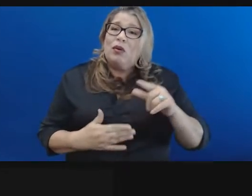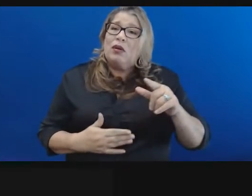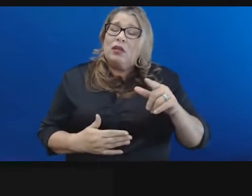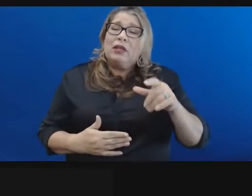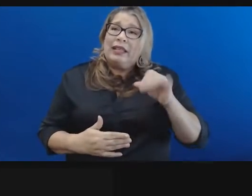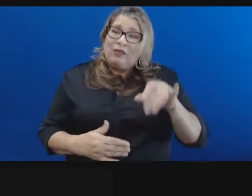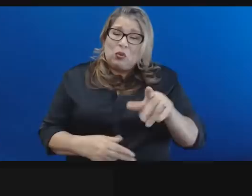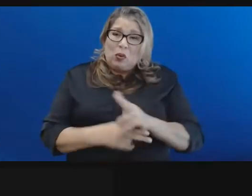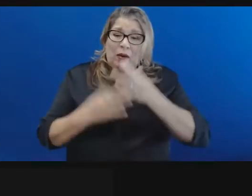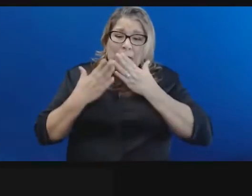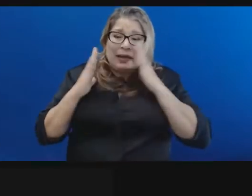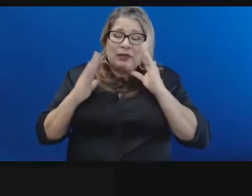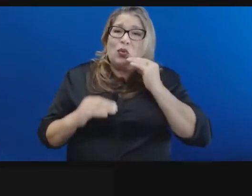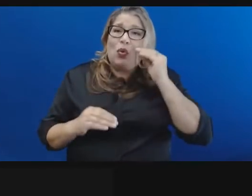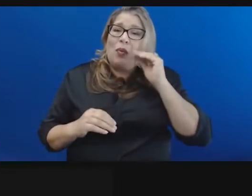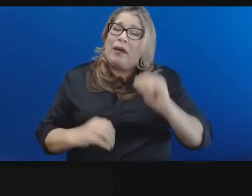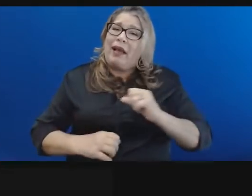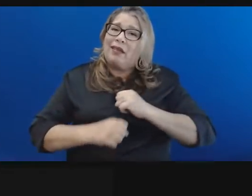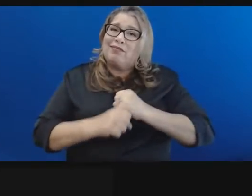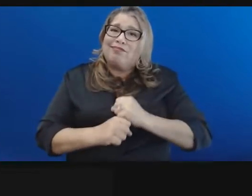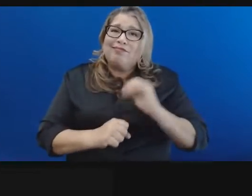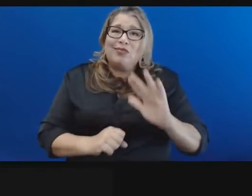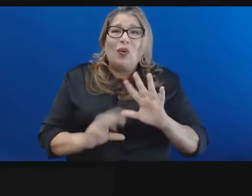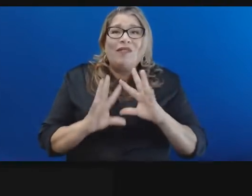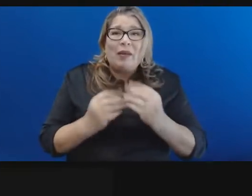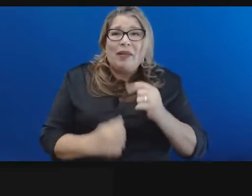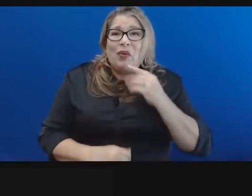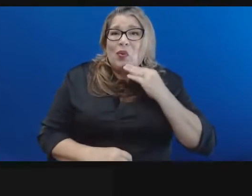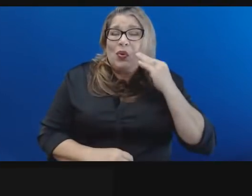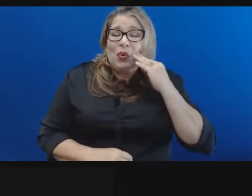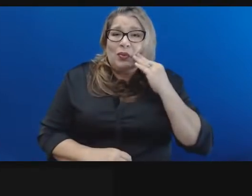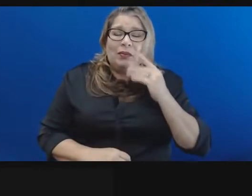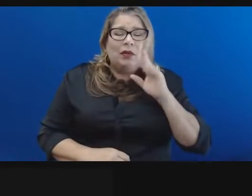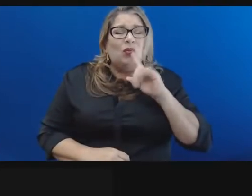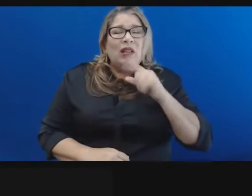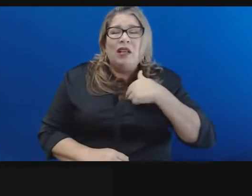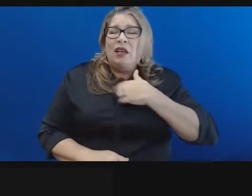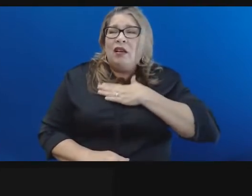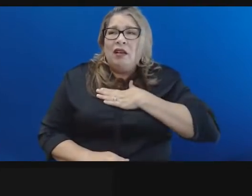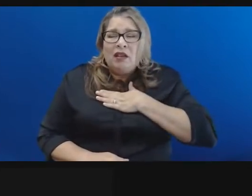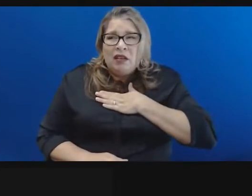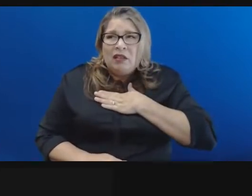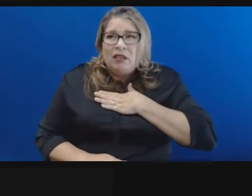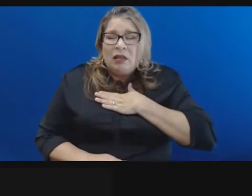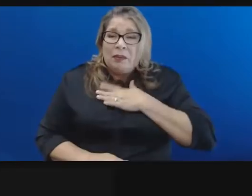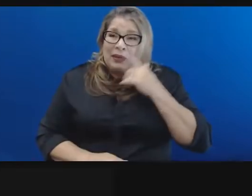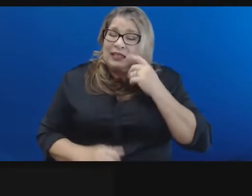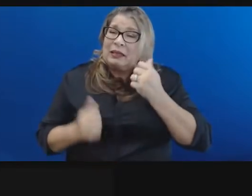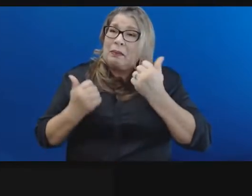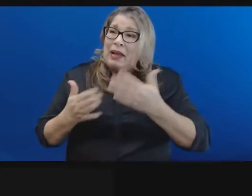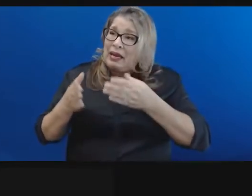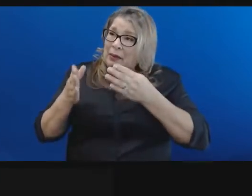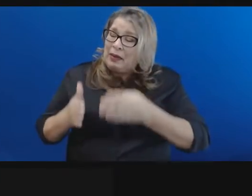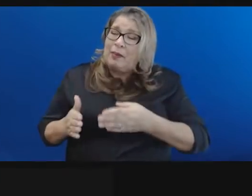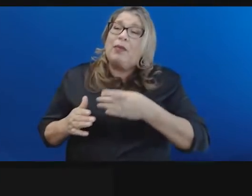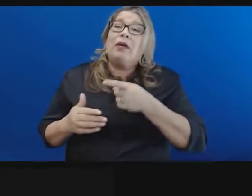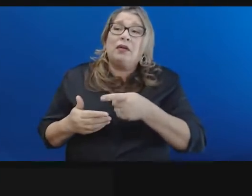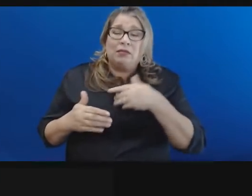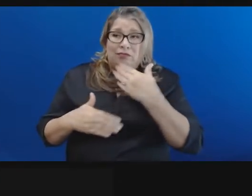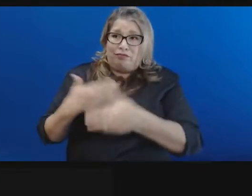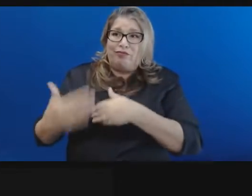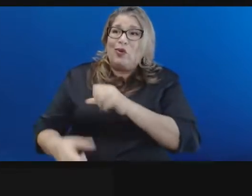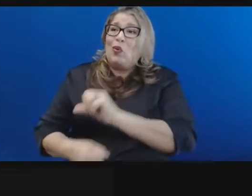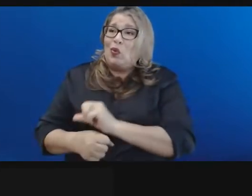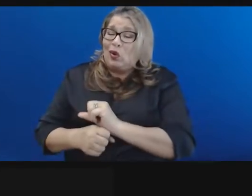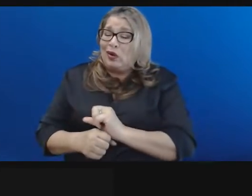way. I mean, the number of heartbreaking stories of inadvertent infection from somebody who didn't know that they were infected. They